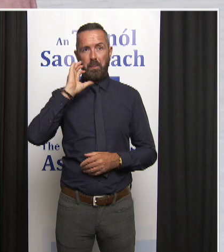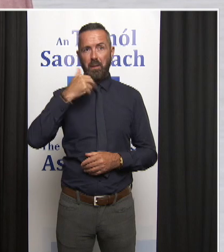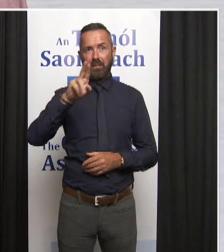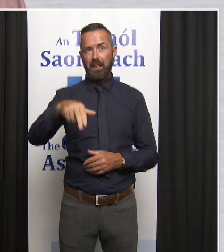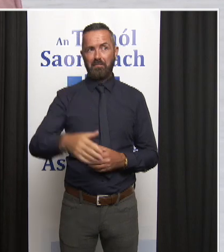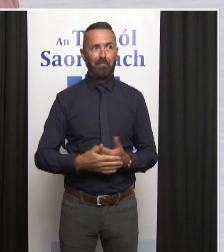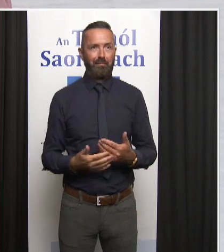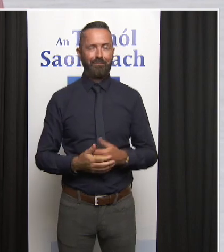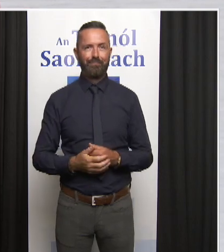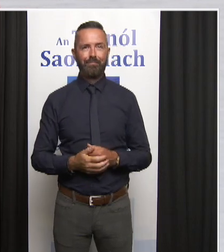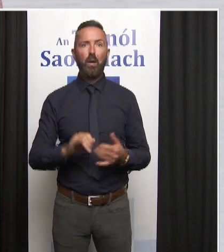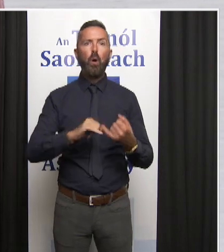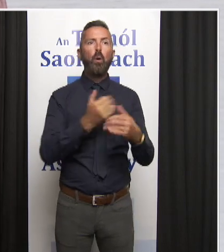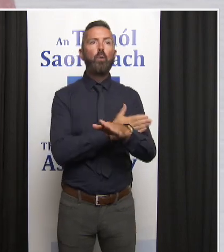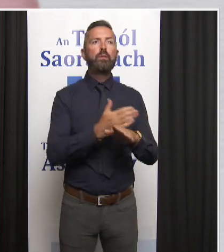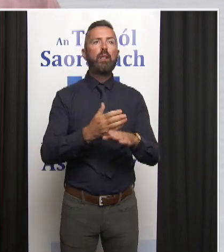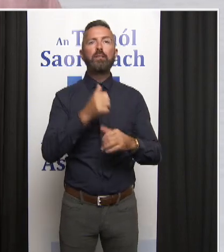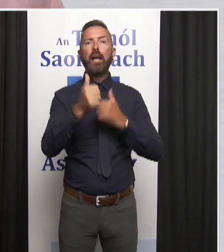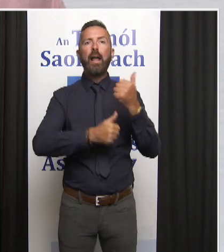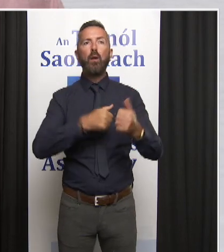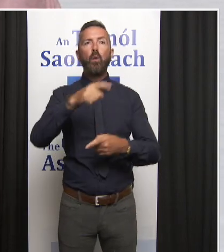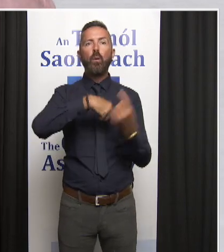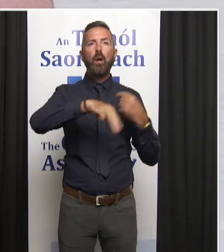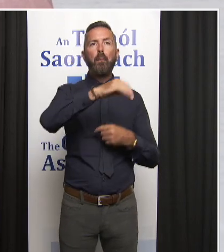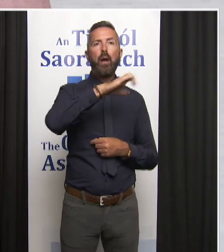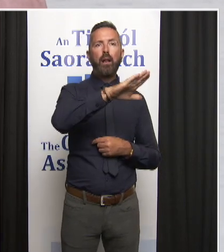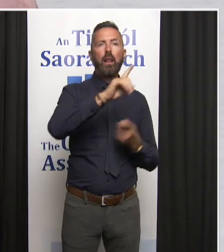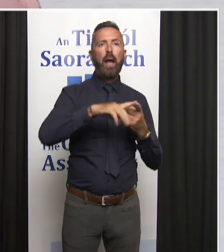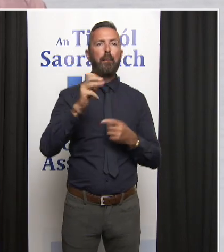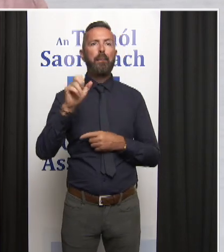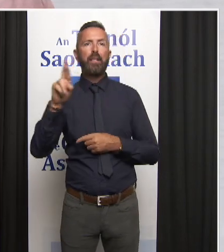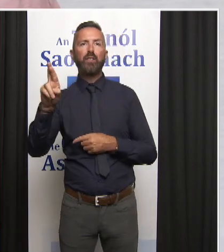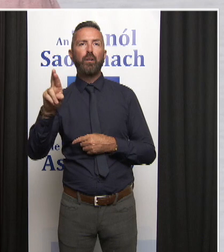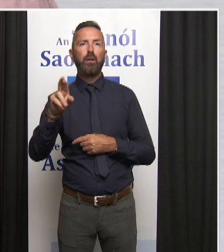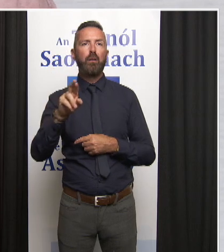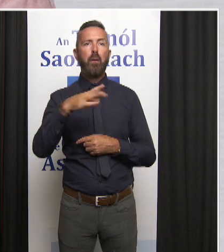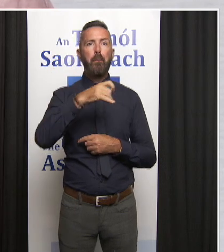Great. Do you want to start? Yeah, sure. So, hello, we are... I'm Michael. And I'm Peter.